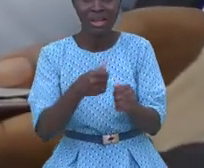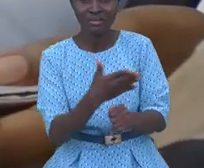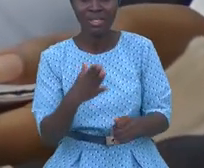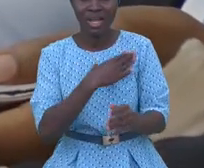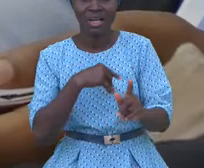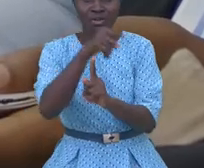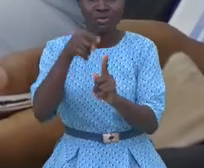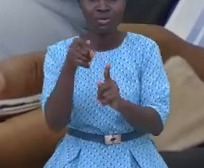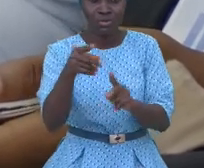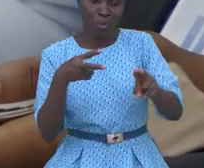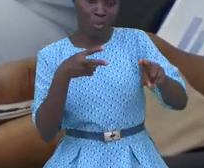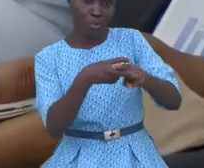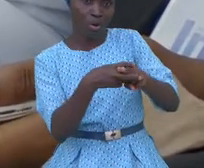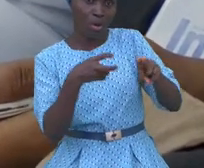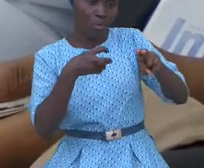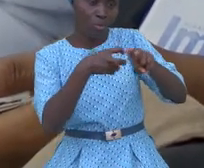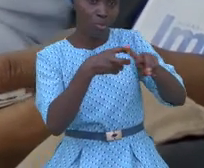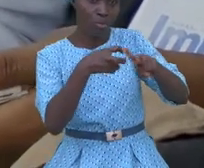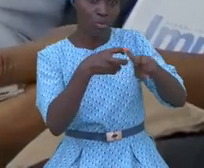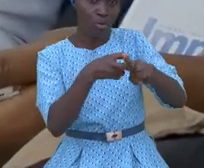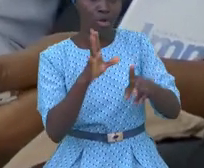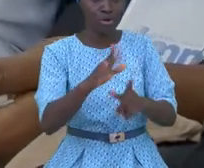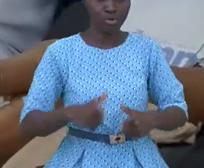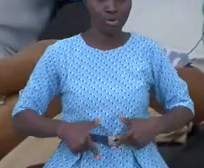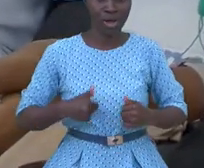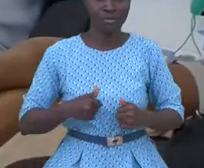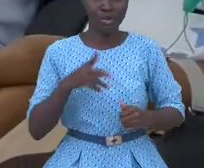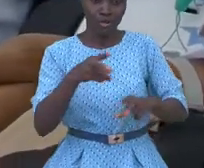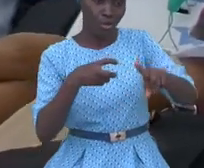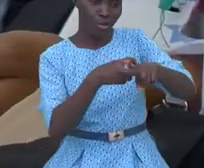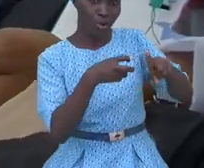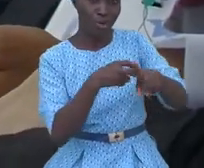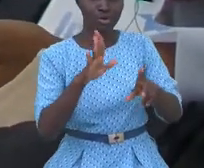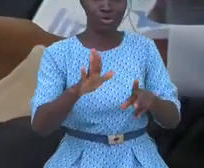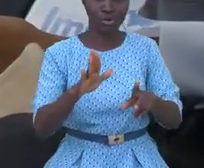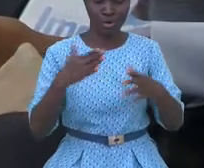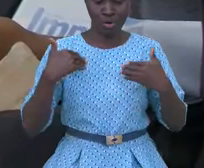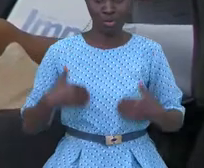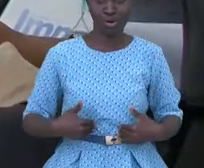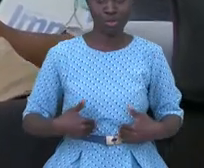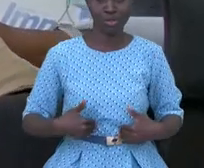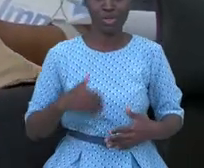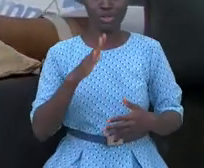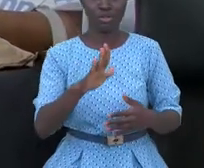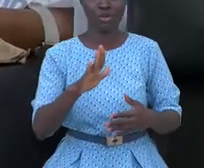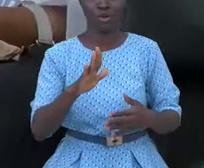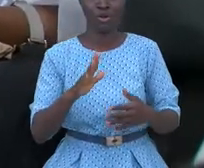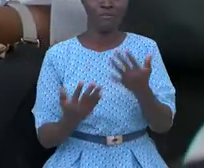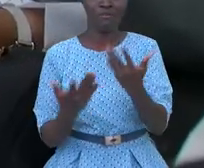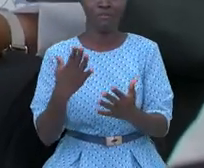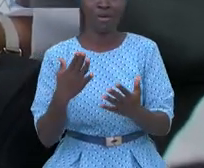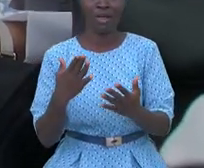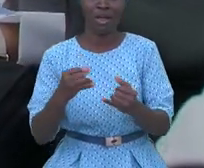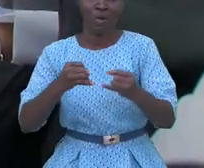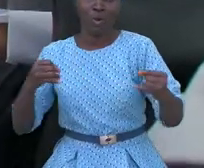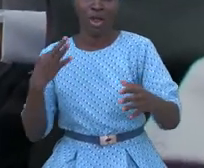plug your life, you plug your system, you plug the fire wire of your life.